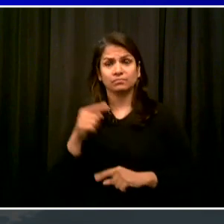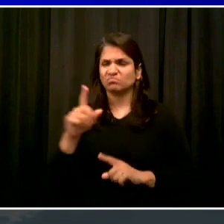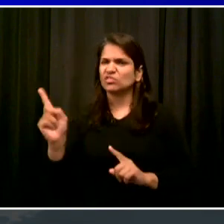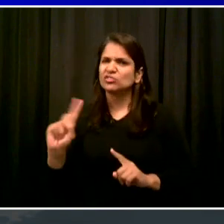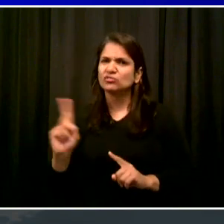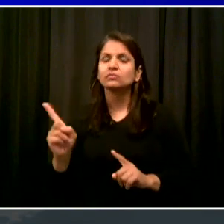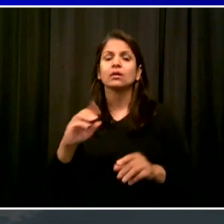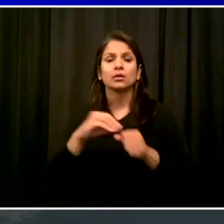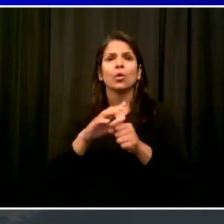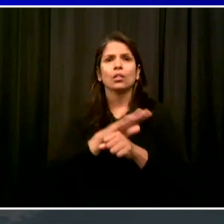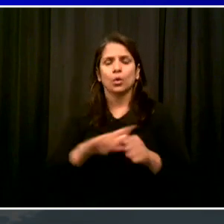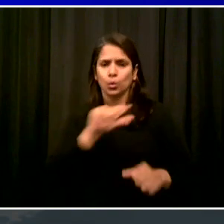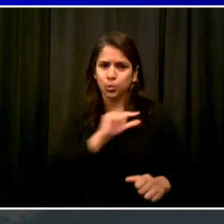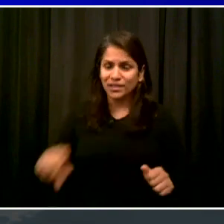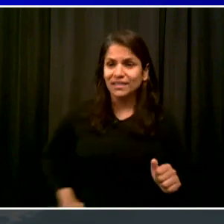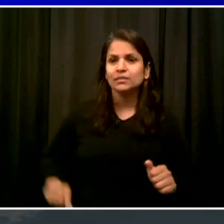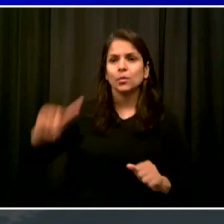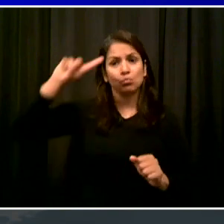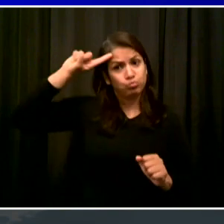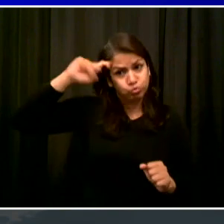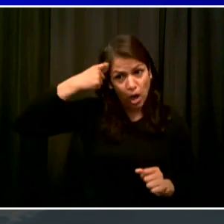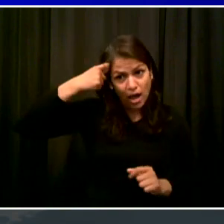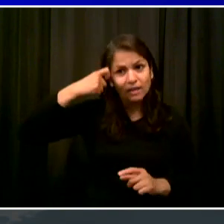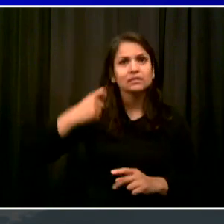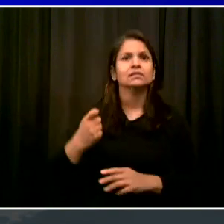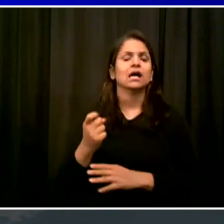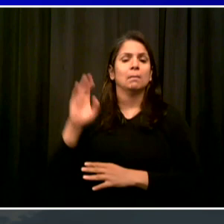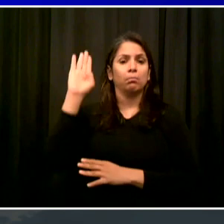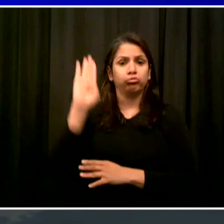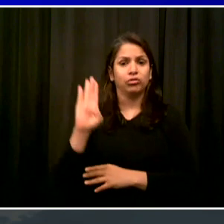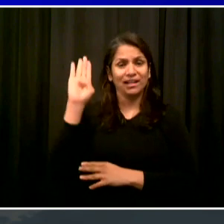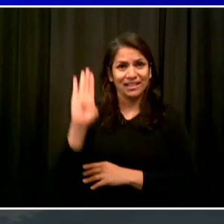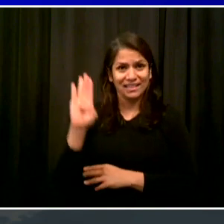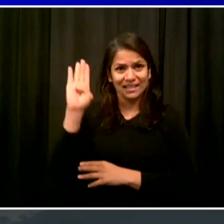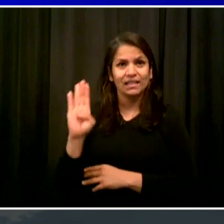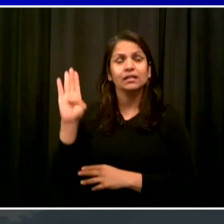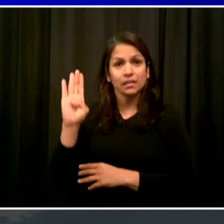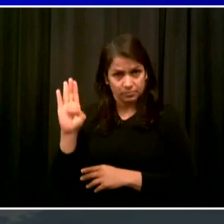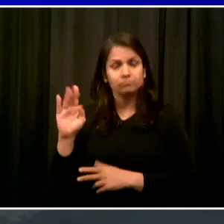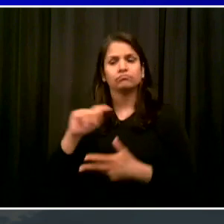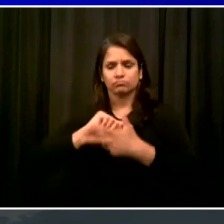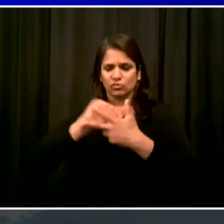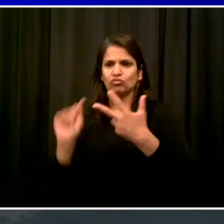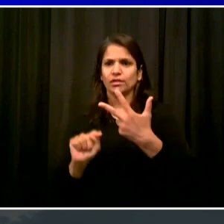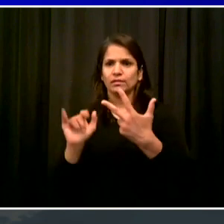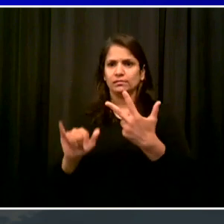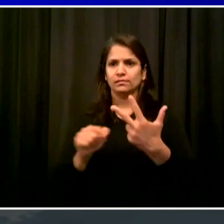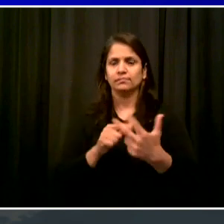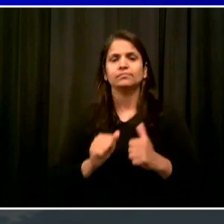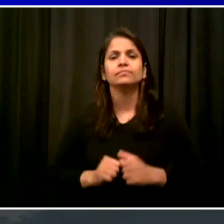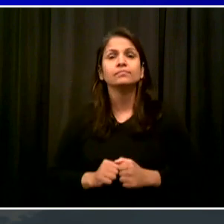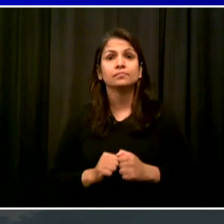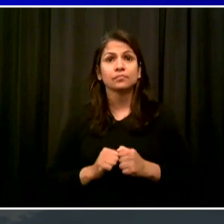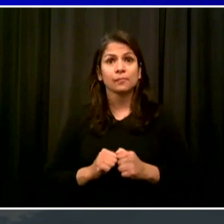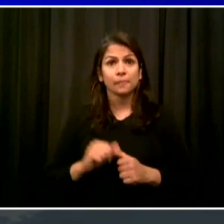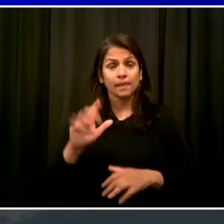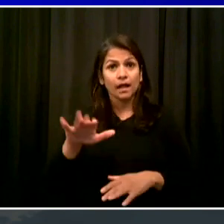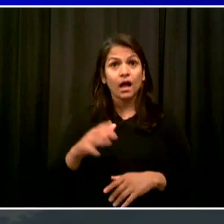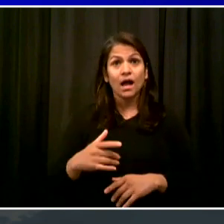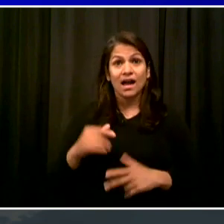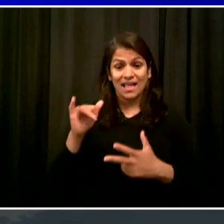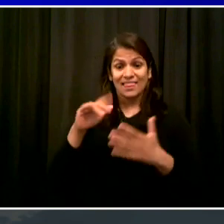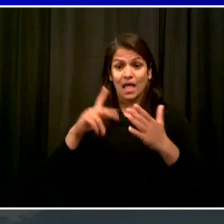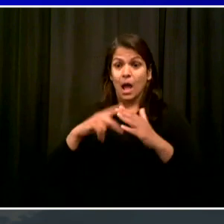Bronx, Bushwick in Brooklyn. Centers of Excellence. They were supposed to be something in the future. Now they will be open this